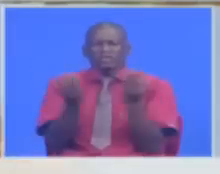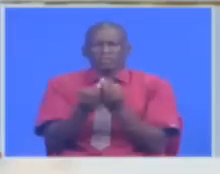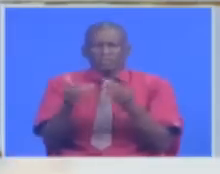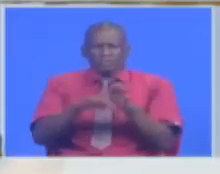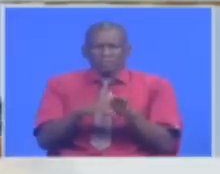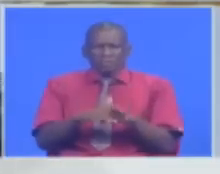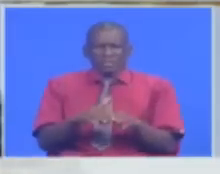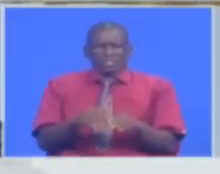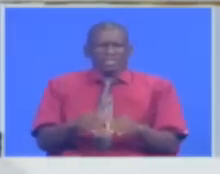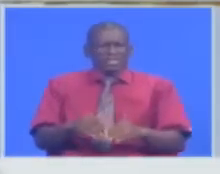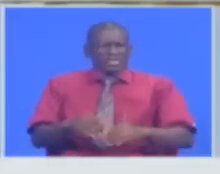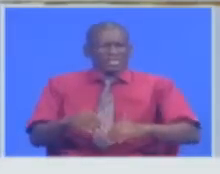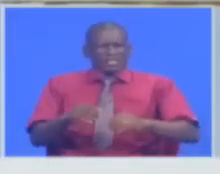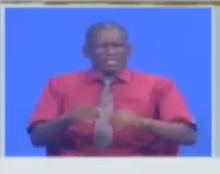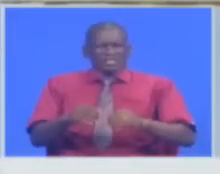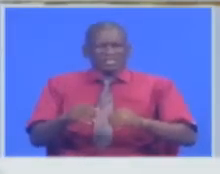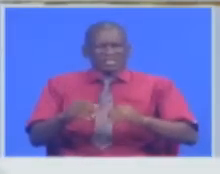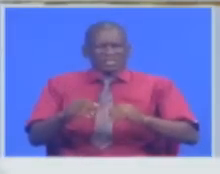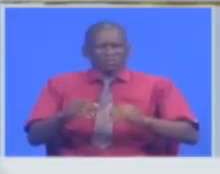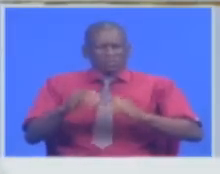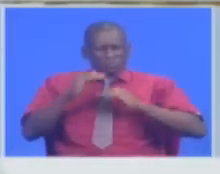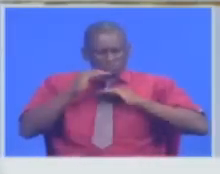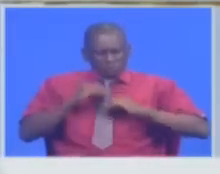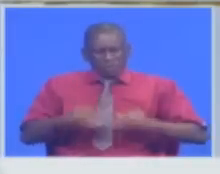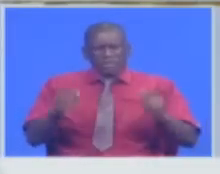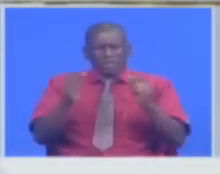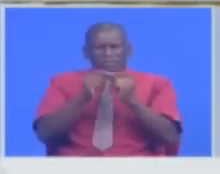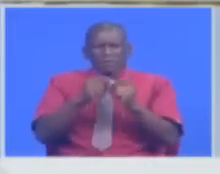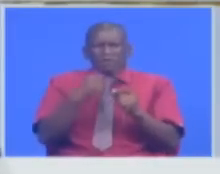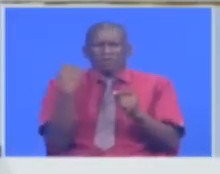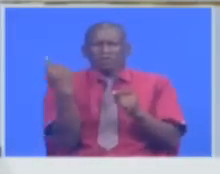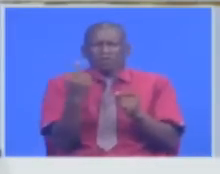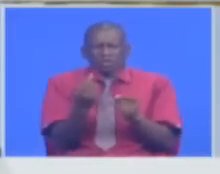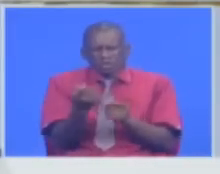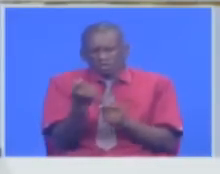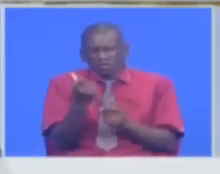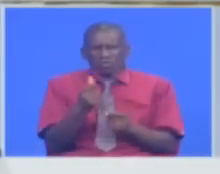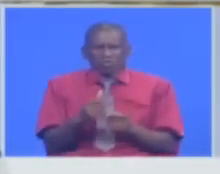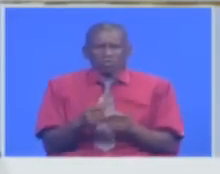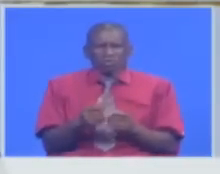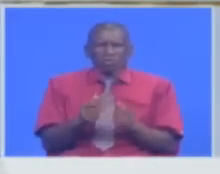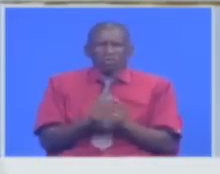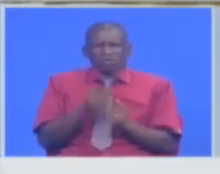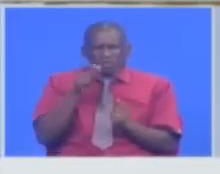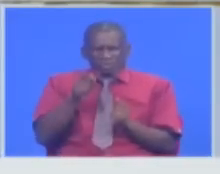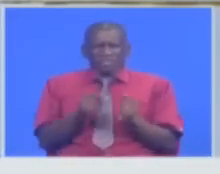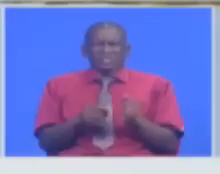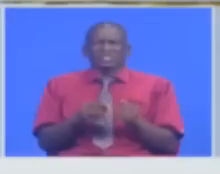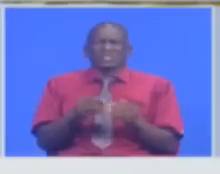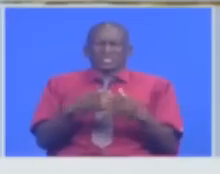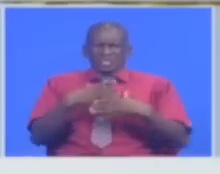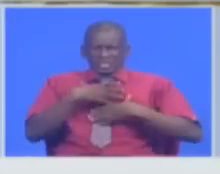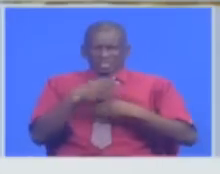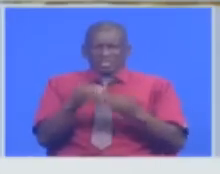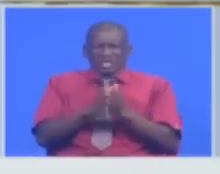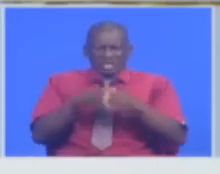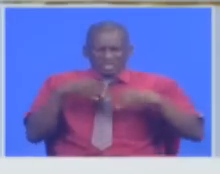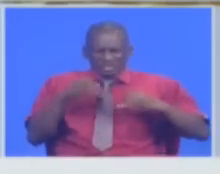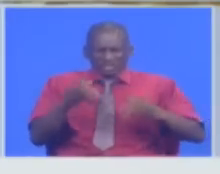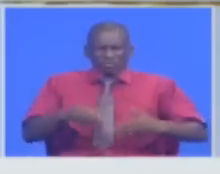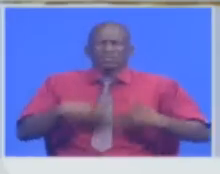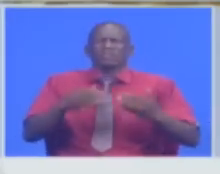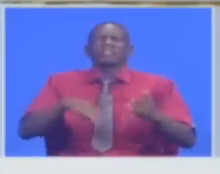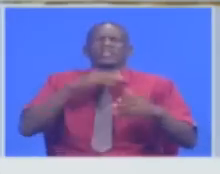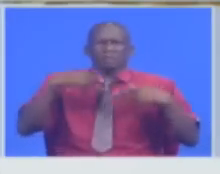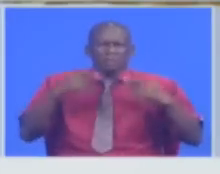as much as possible relieved of pain, even by just a bit. With this desire and that of seeking to give the departed a